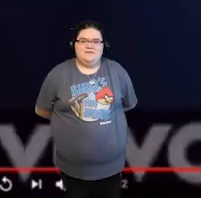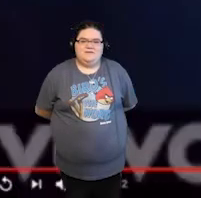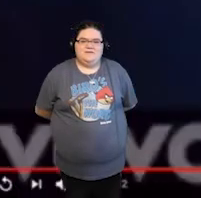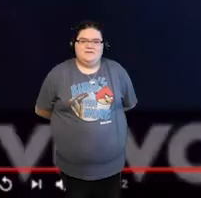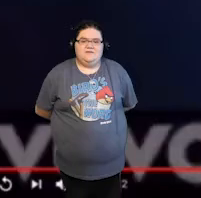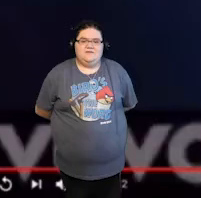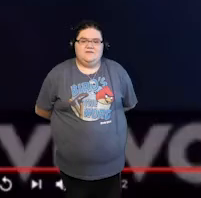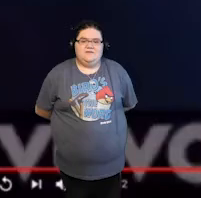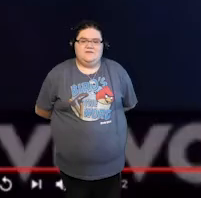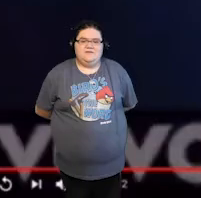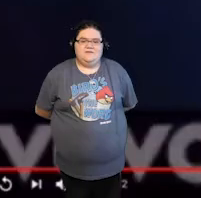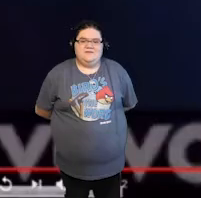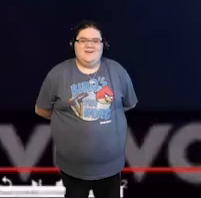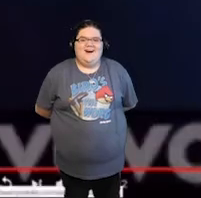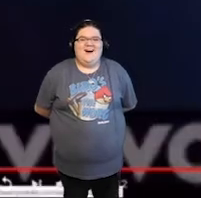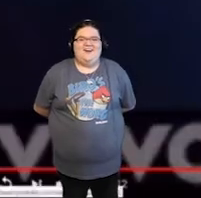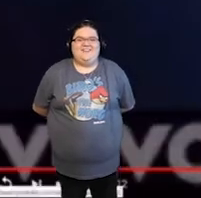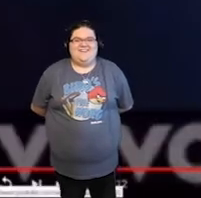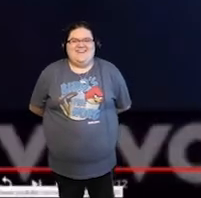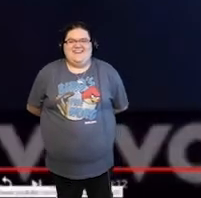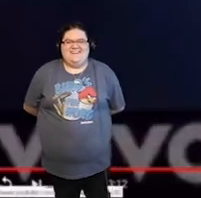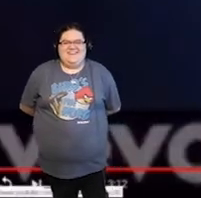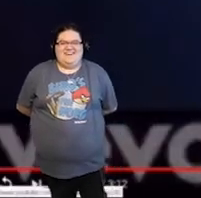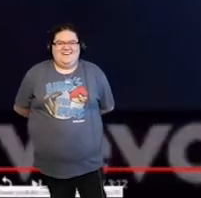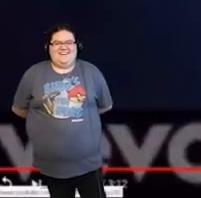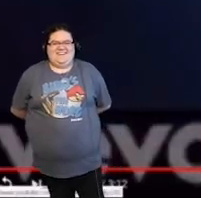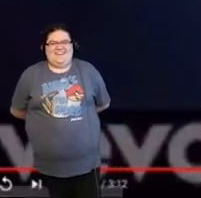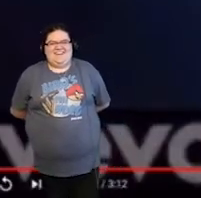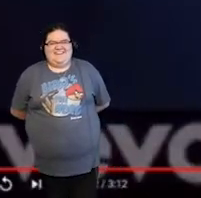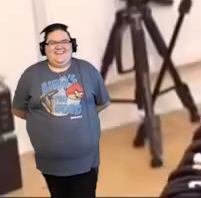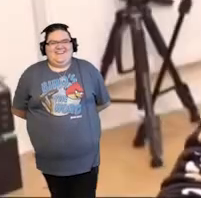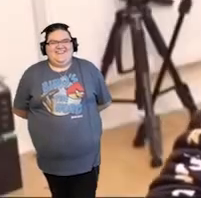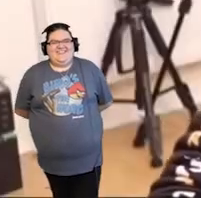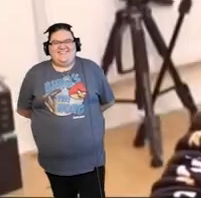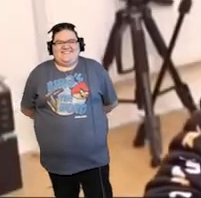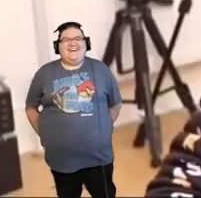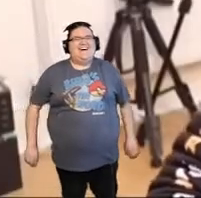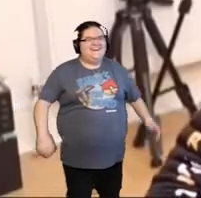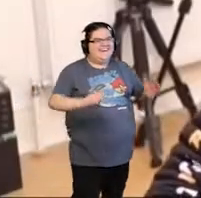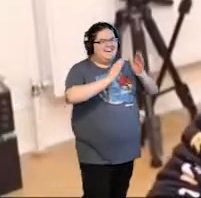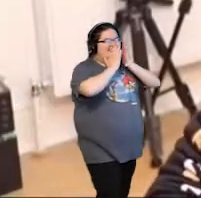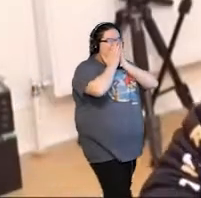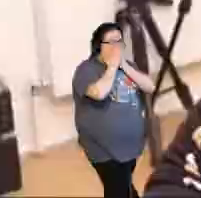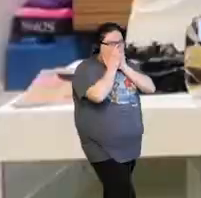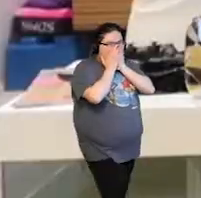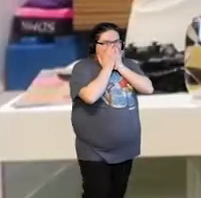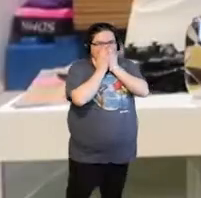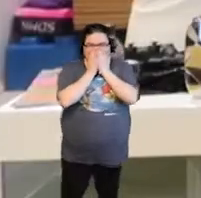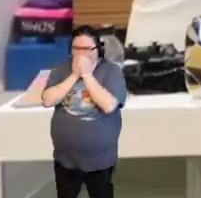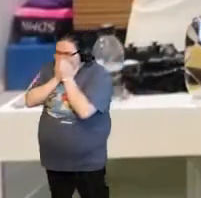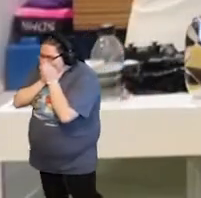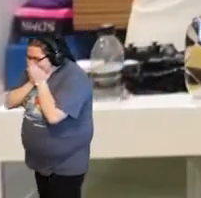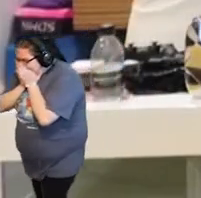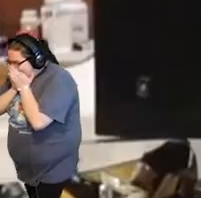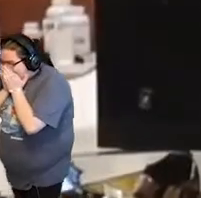What? And then it comes to Simon's diss track. Okay. What the fuck is this?